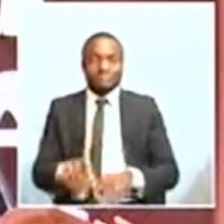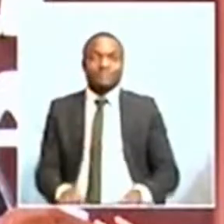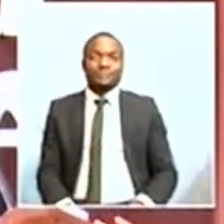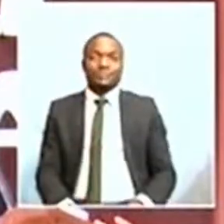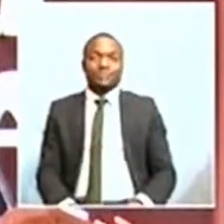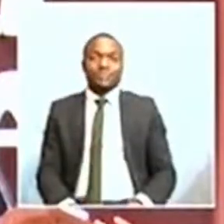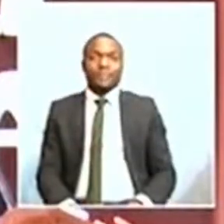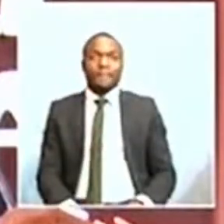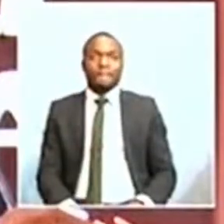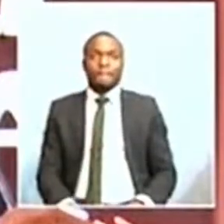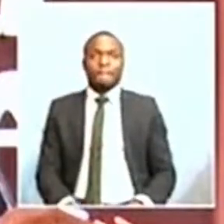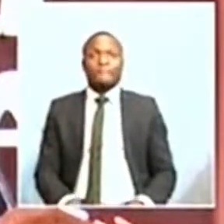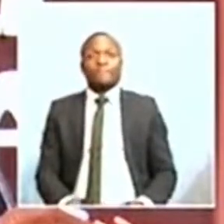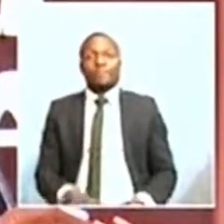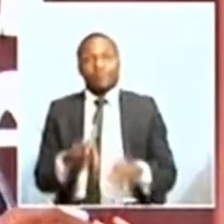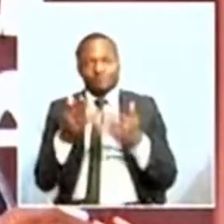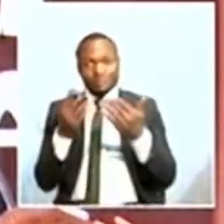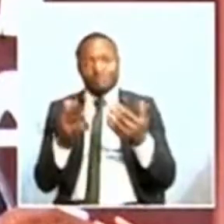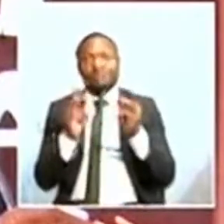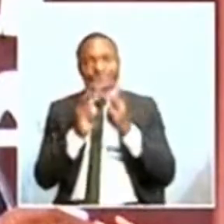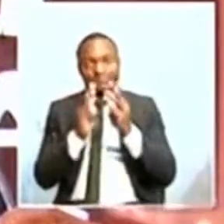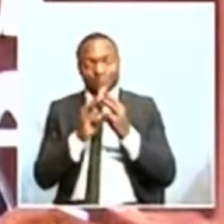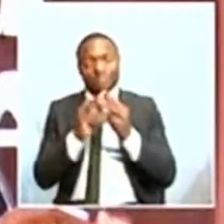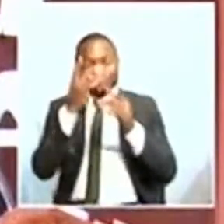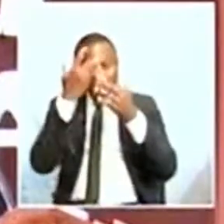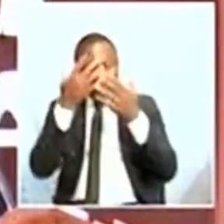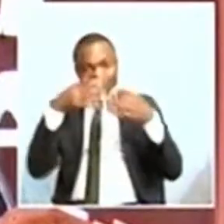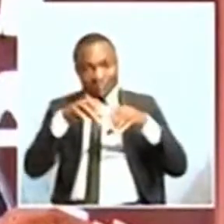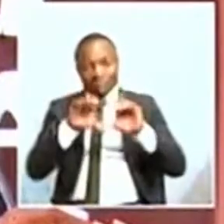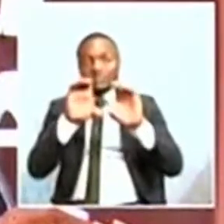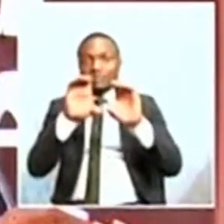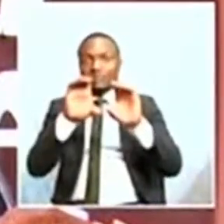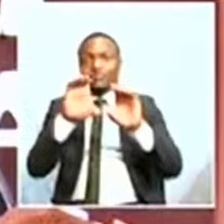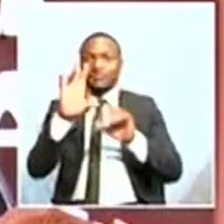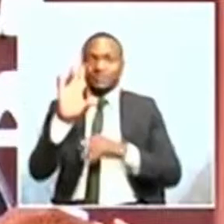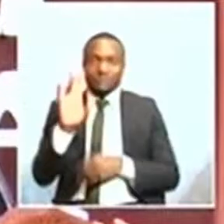follow-up question. So business of the House is expected to continue